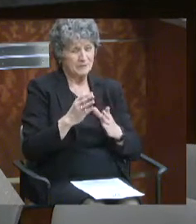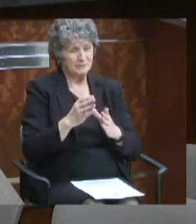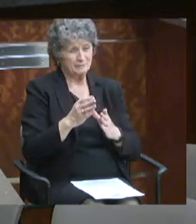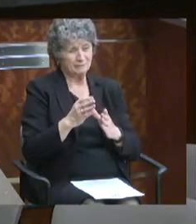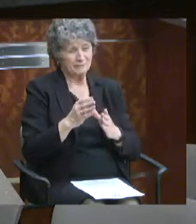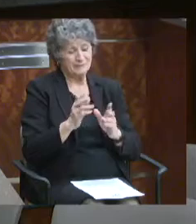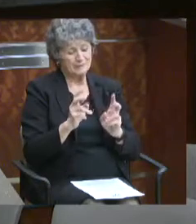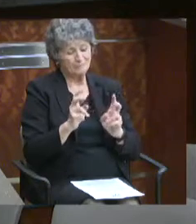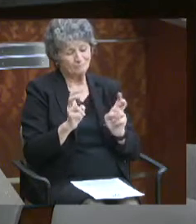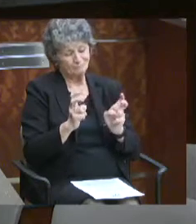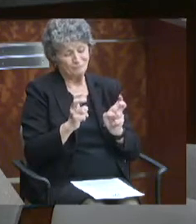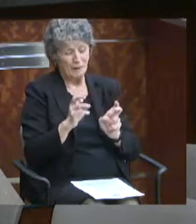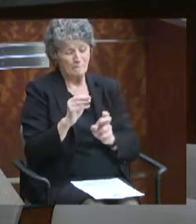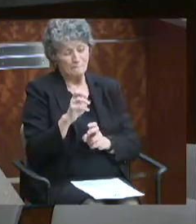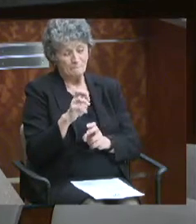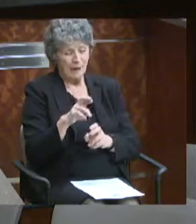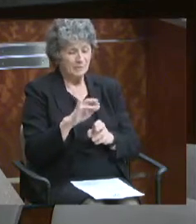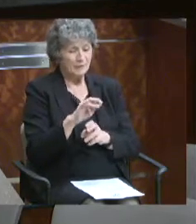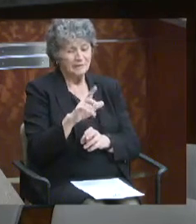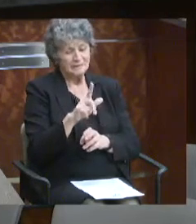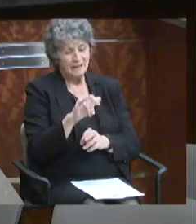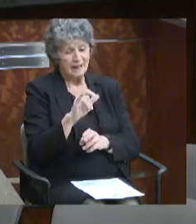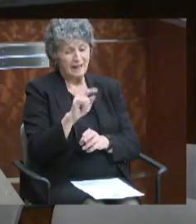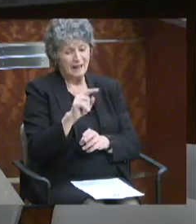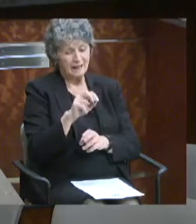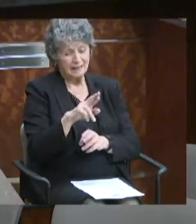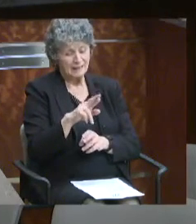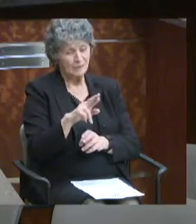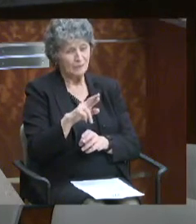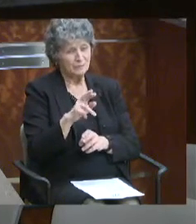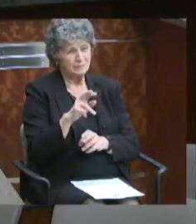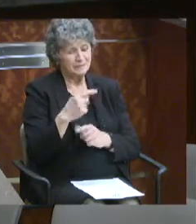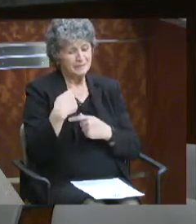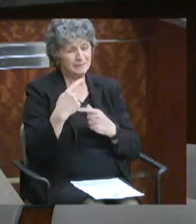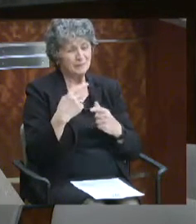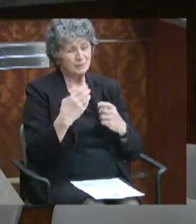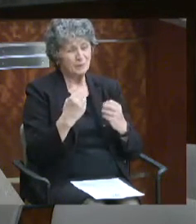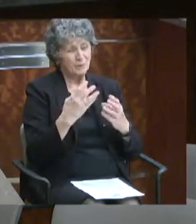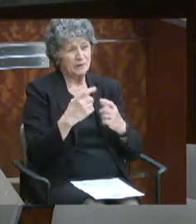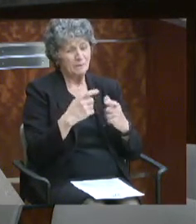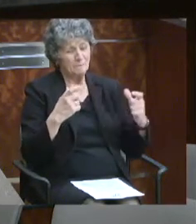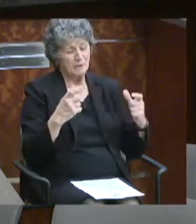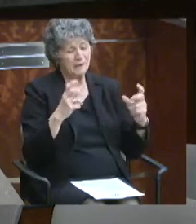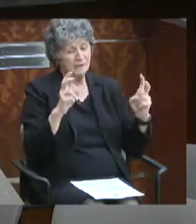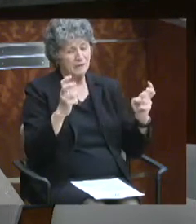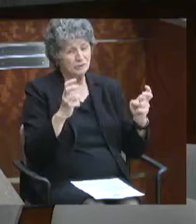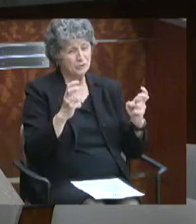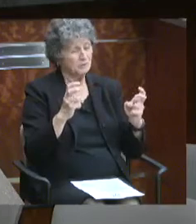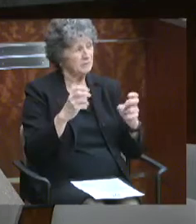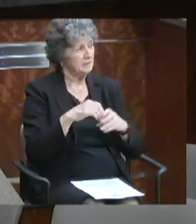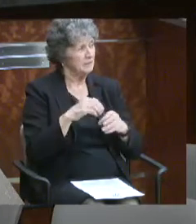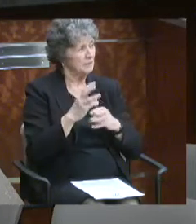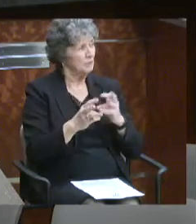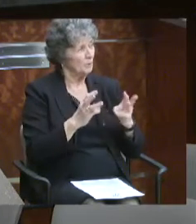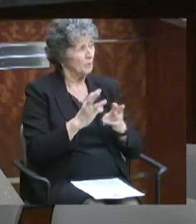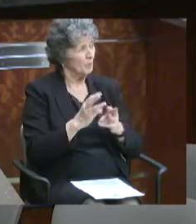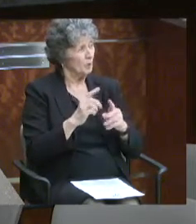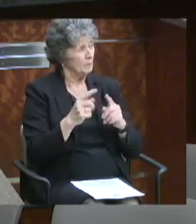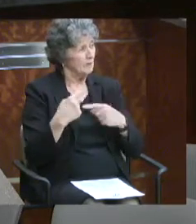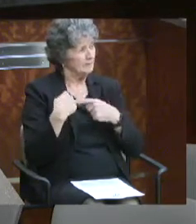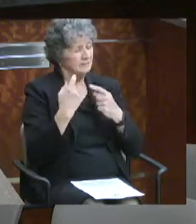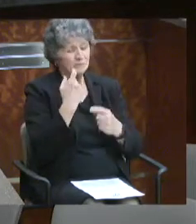because there's so many big issues that concern the world, but because we just had